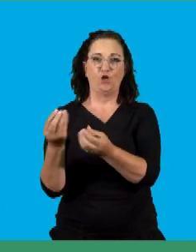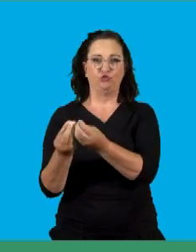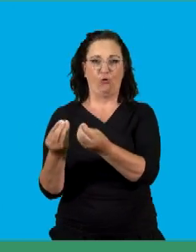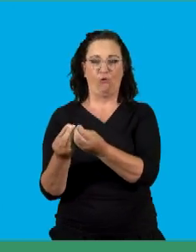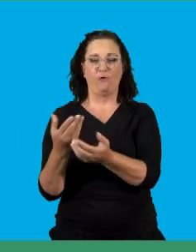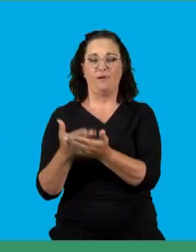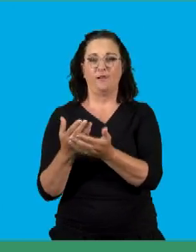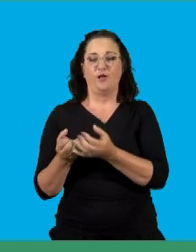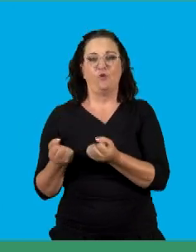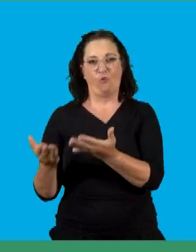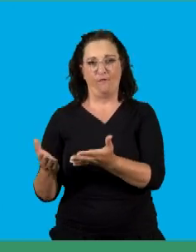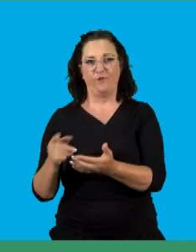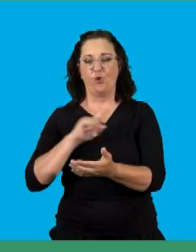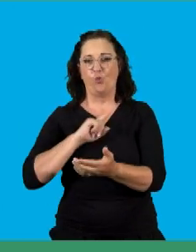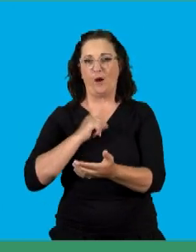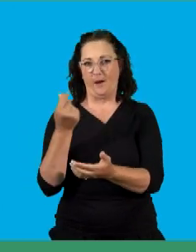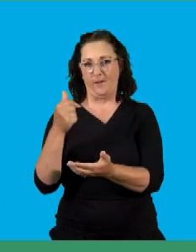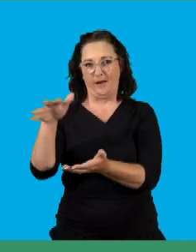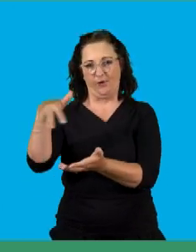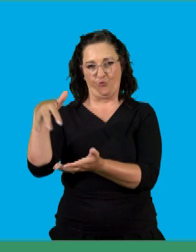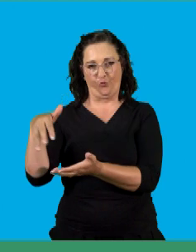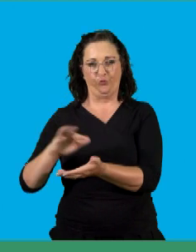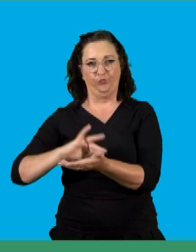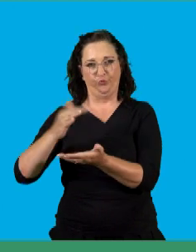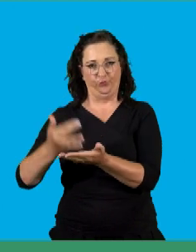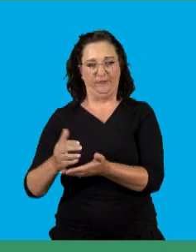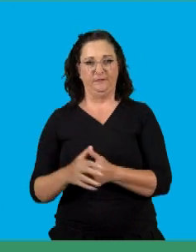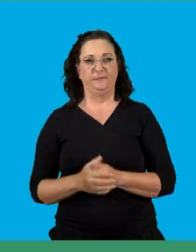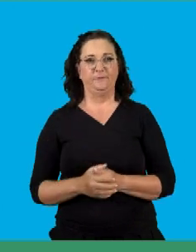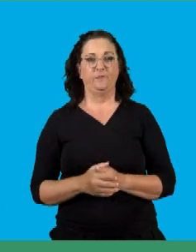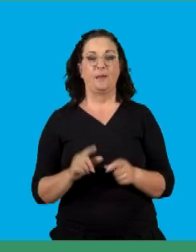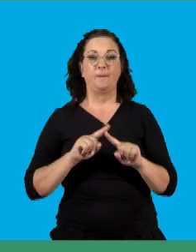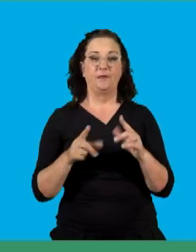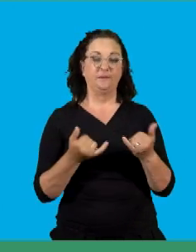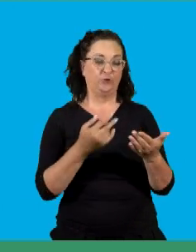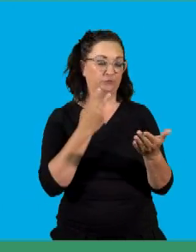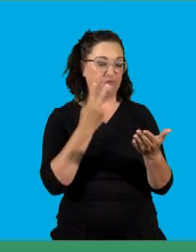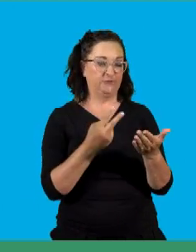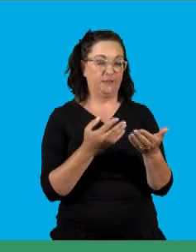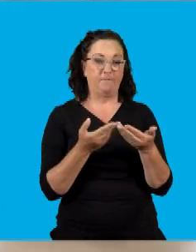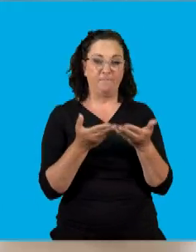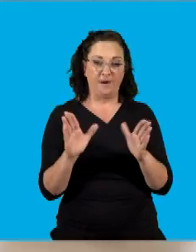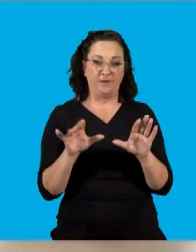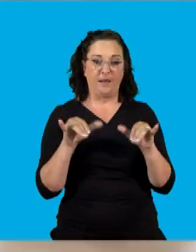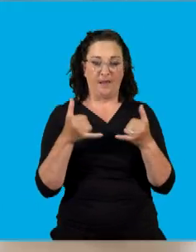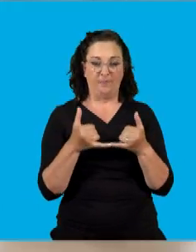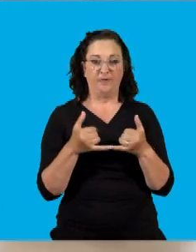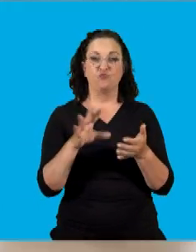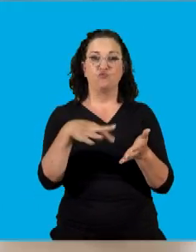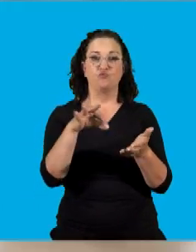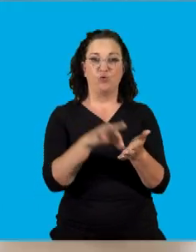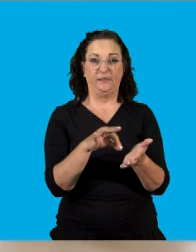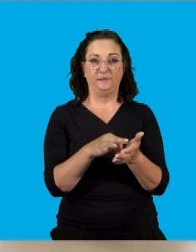the JSE in order to raise capital. So when we talk of a public company, we are referring to the